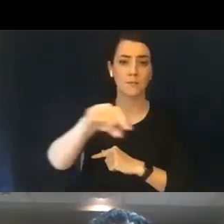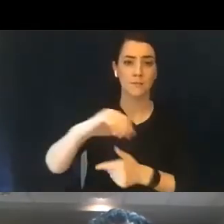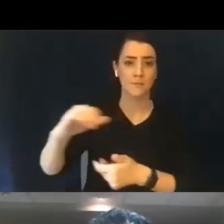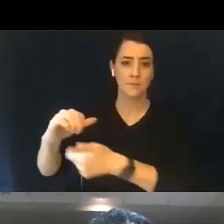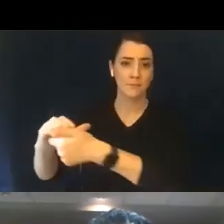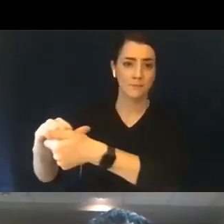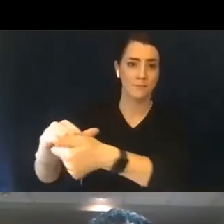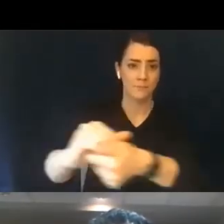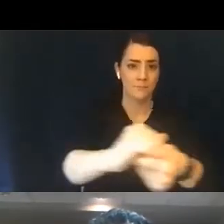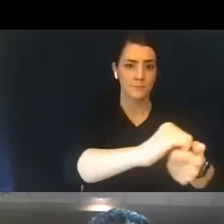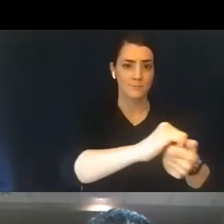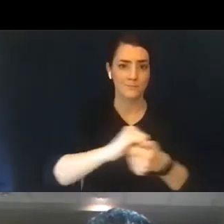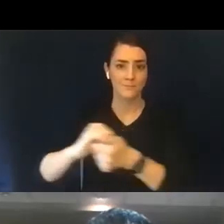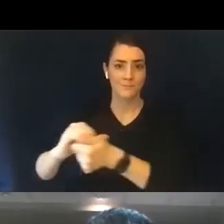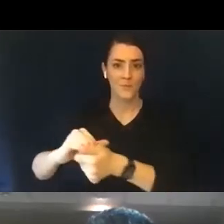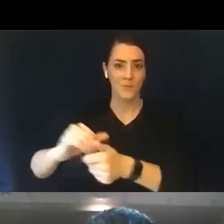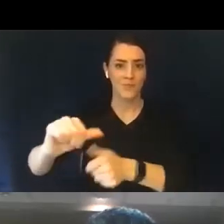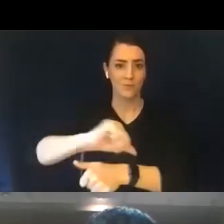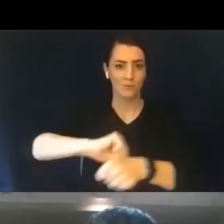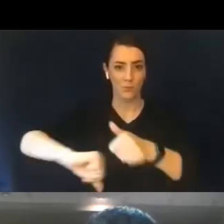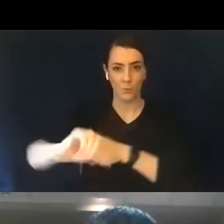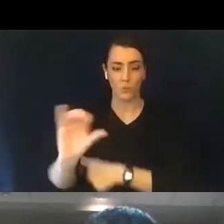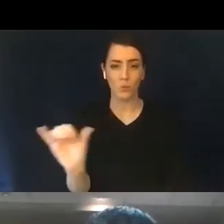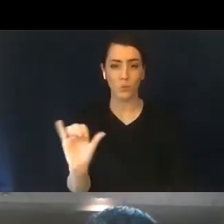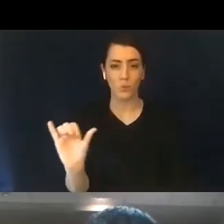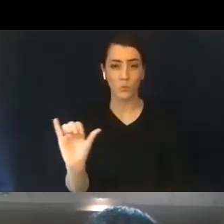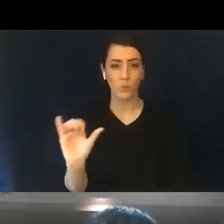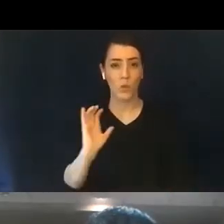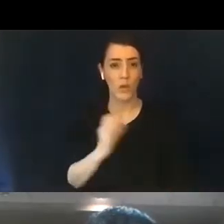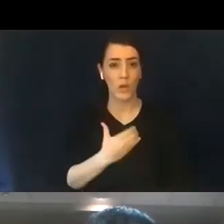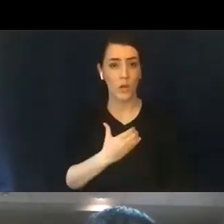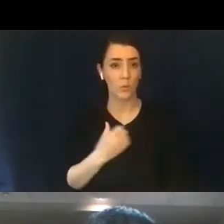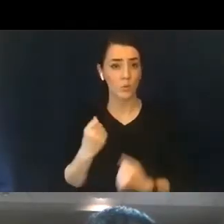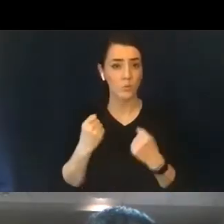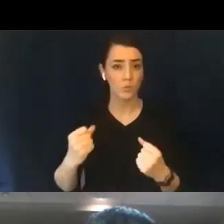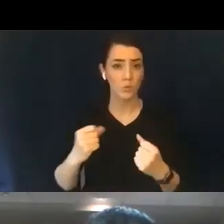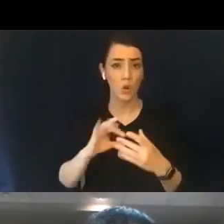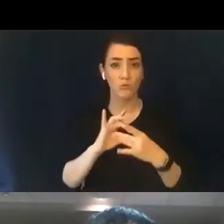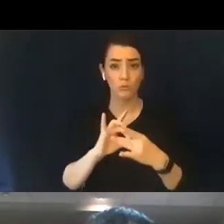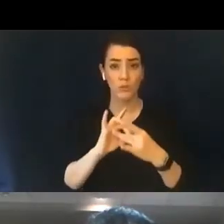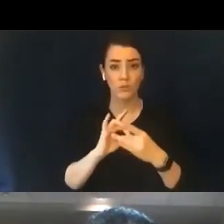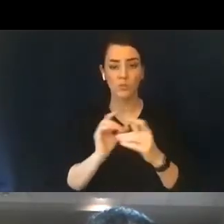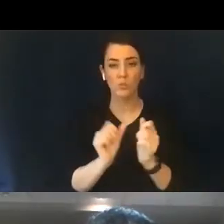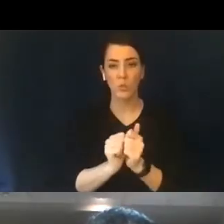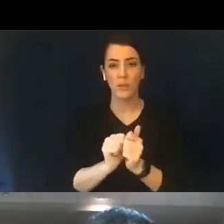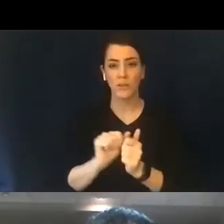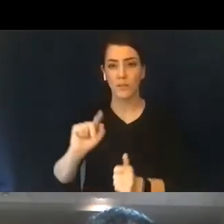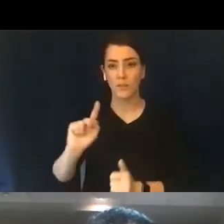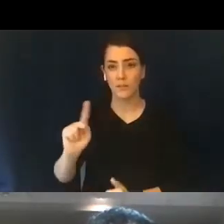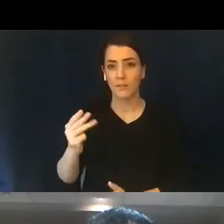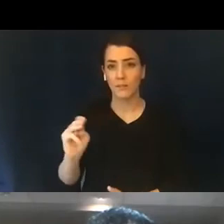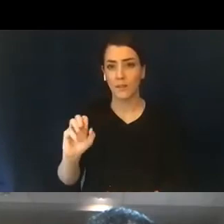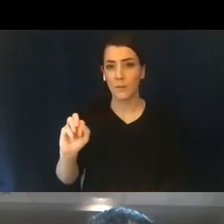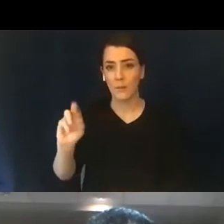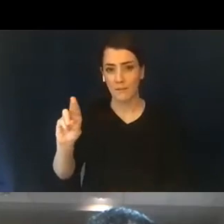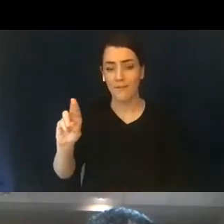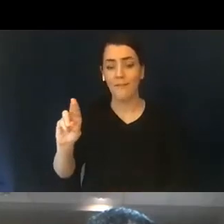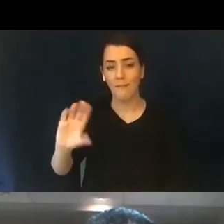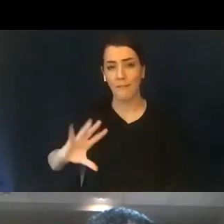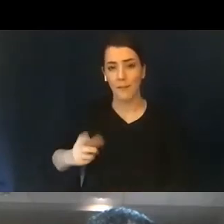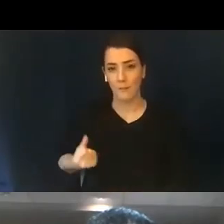our I think our strong relationships have been with the Kamiya community and Kosol, working with the